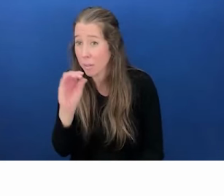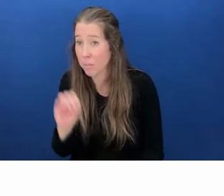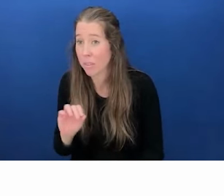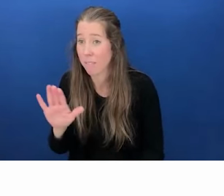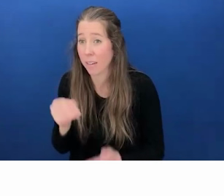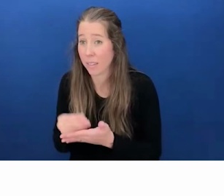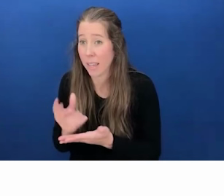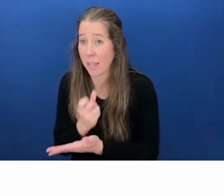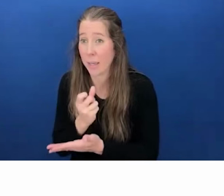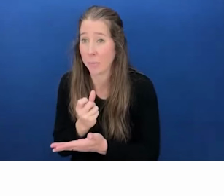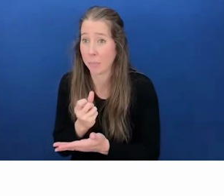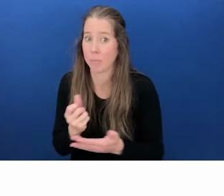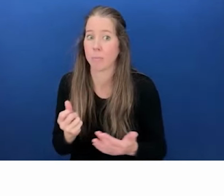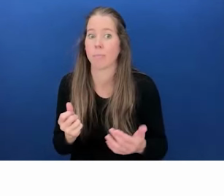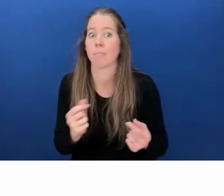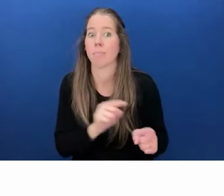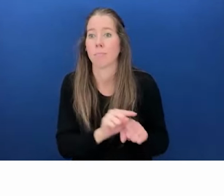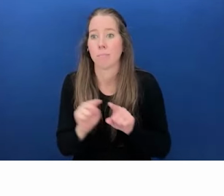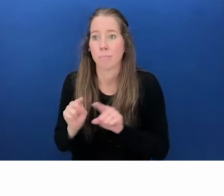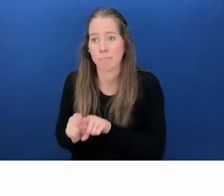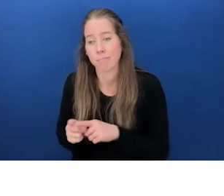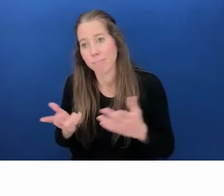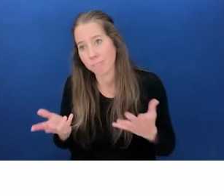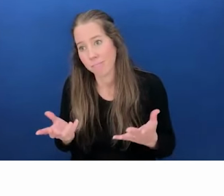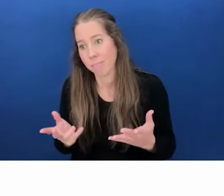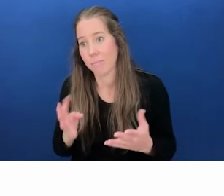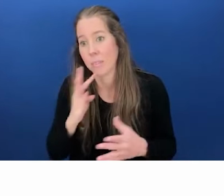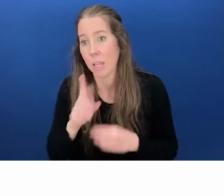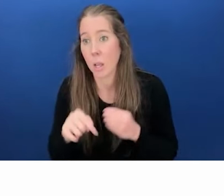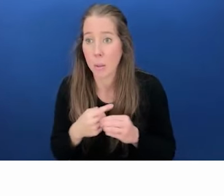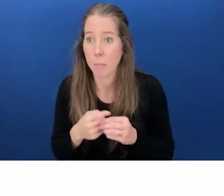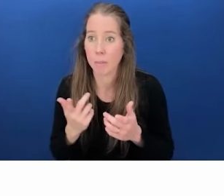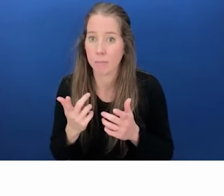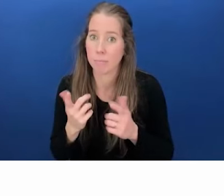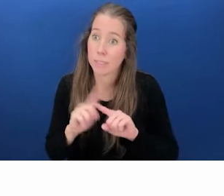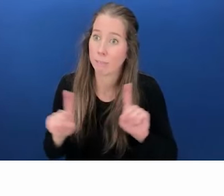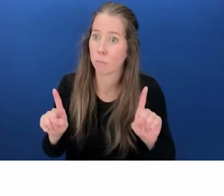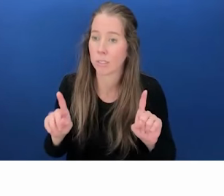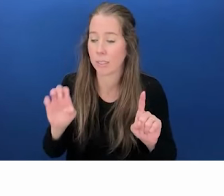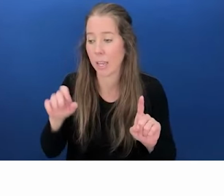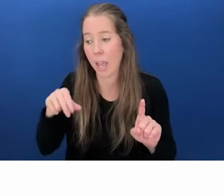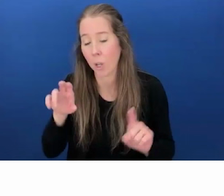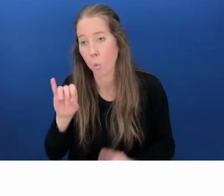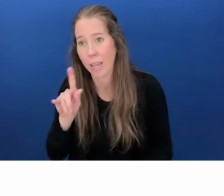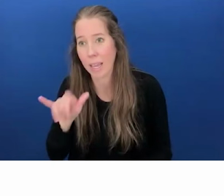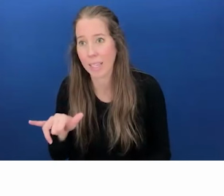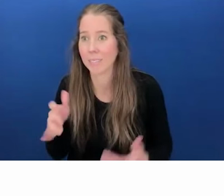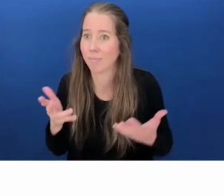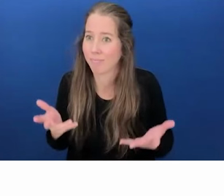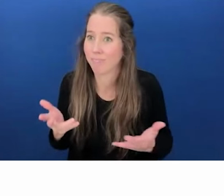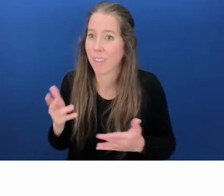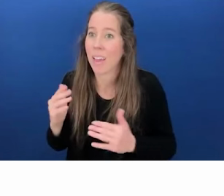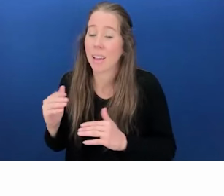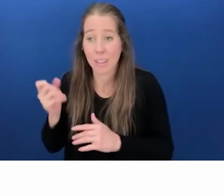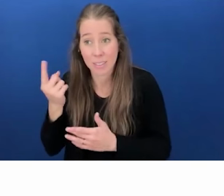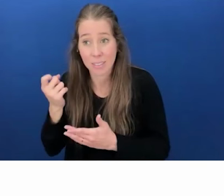income. So there's also, remember, I've talked about these baked in inequities. They make less, but they have to